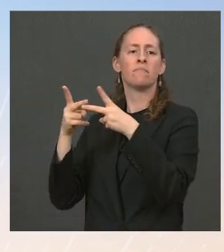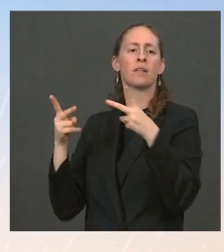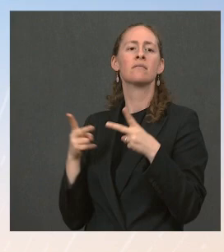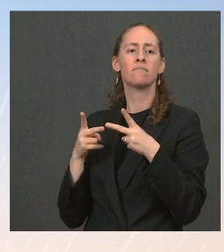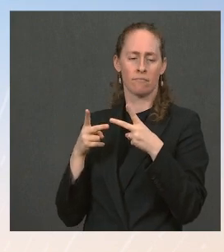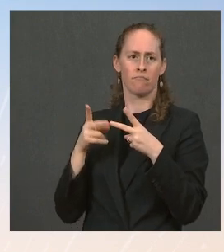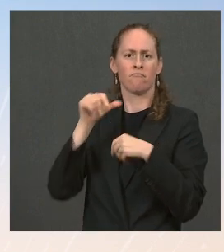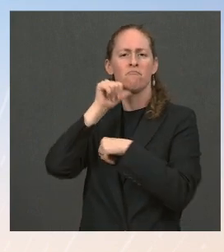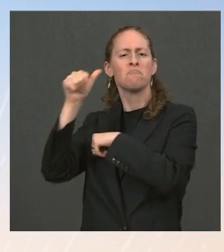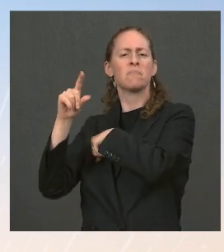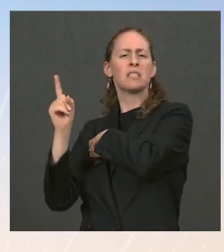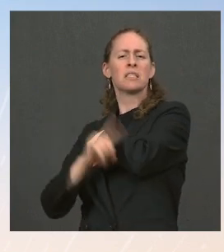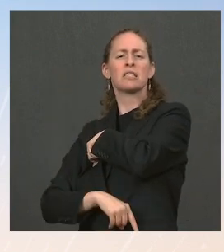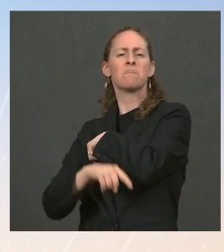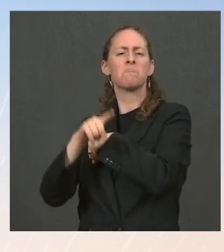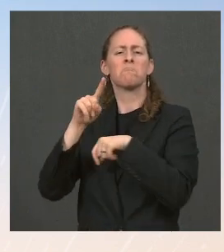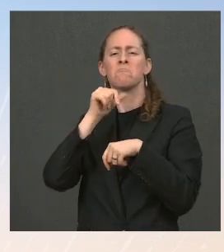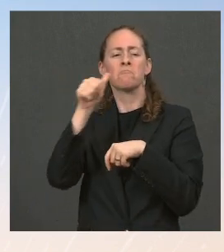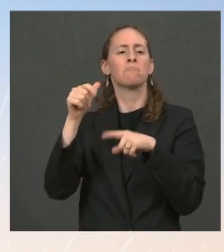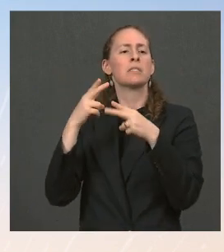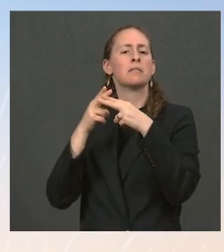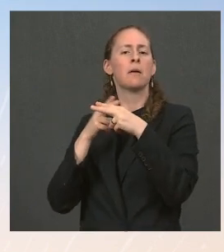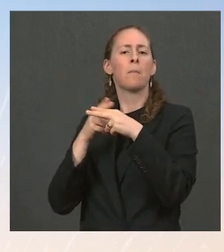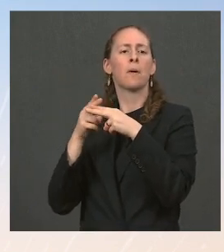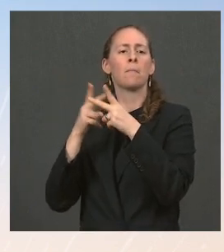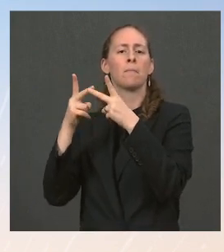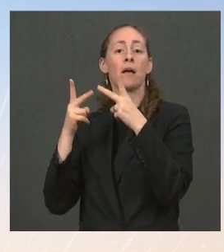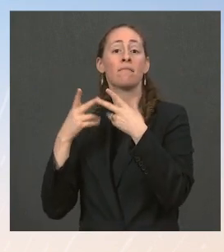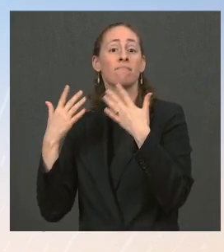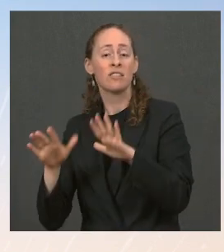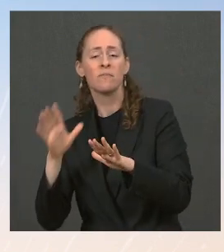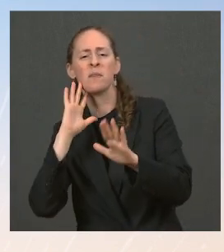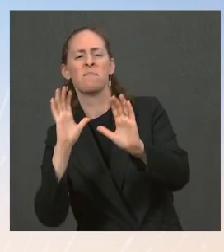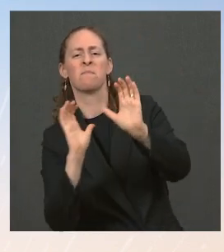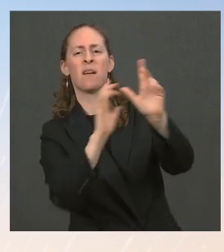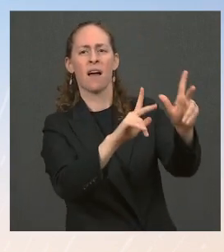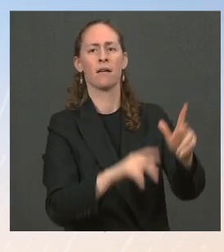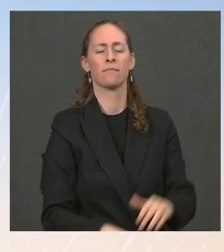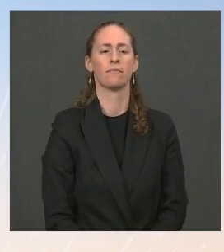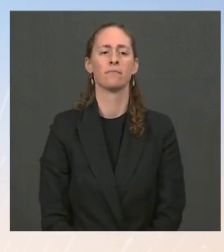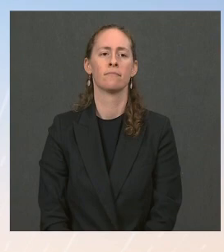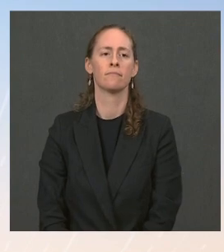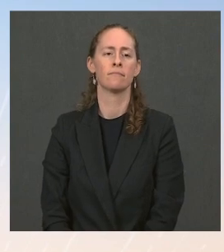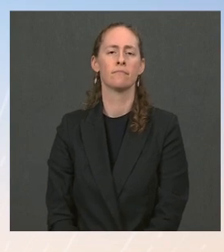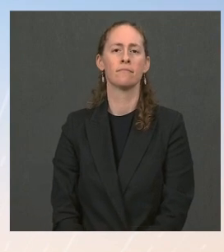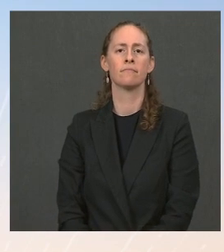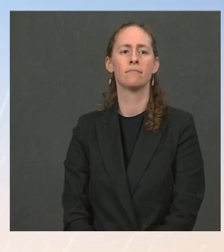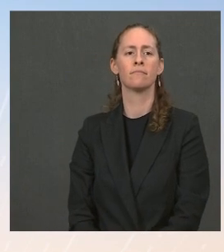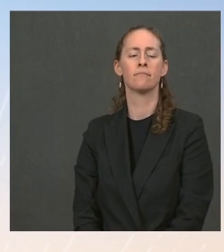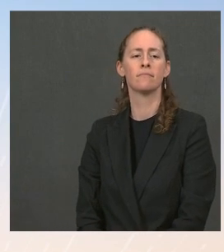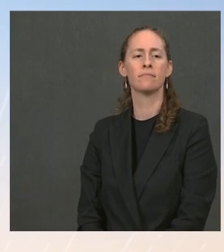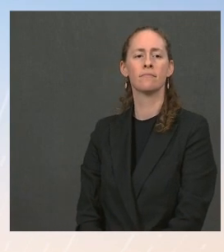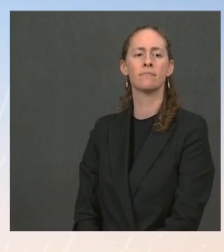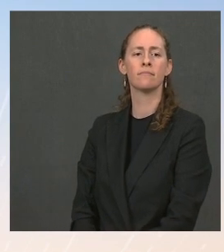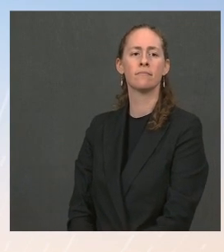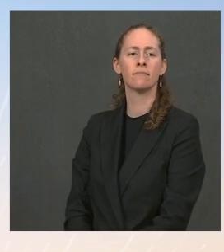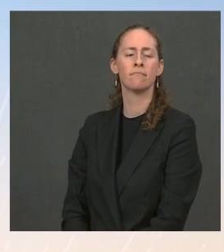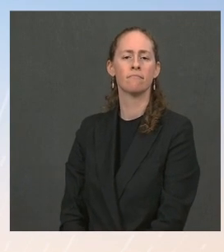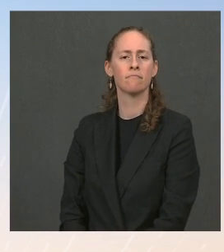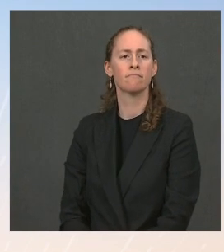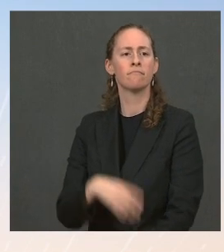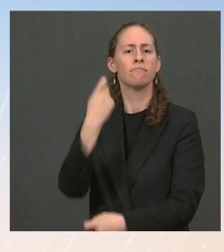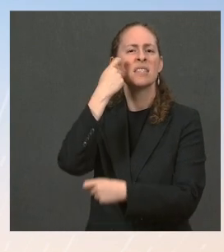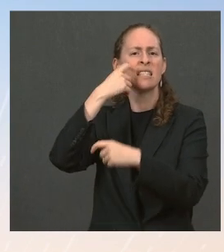what country they're coming from. Go ahead, Jeff. Thank you. Going back to the phone call this morning briefly with the French president, did President